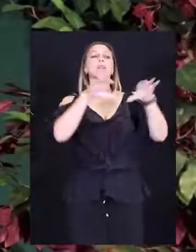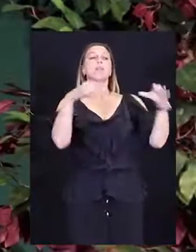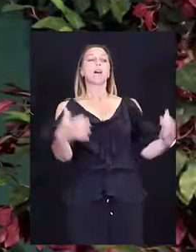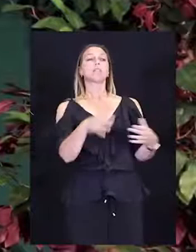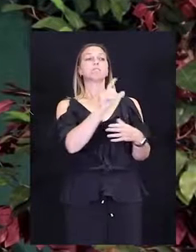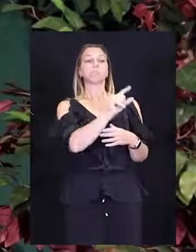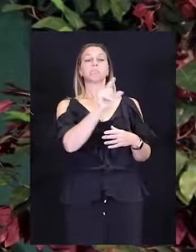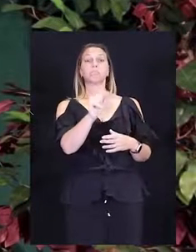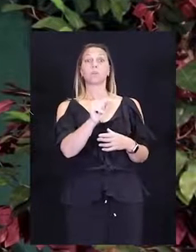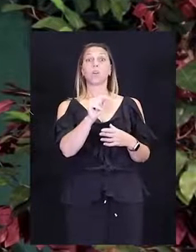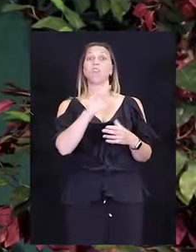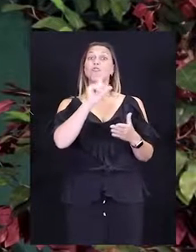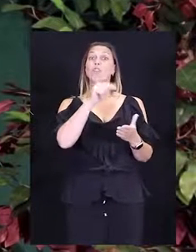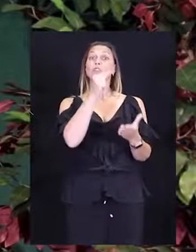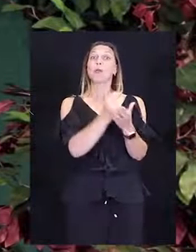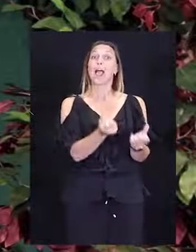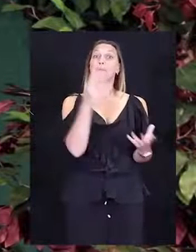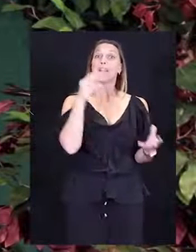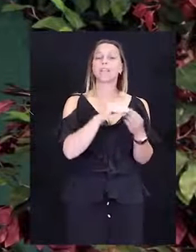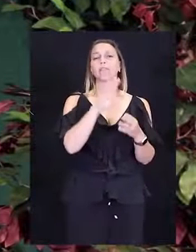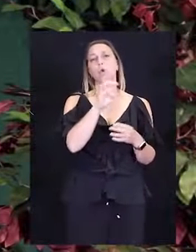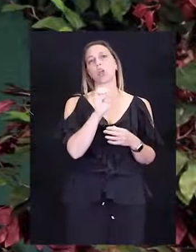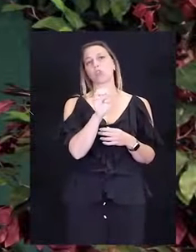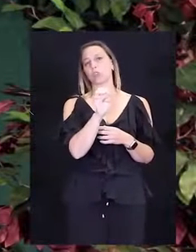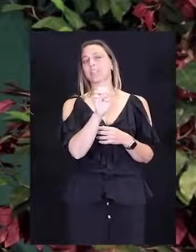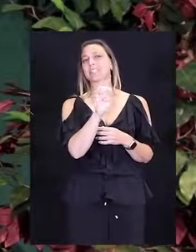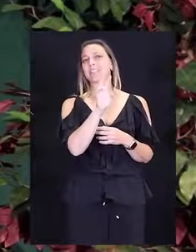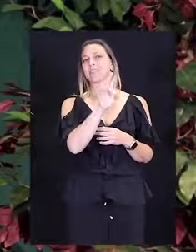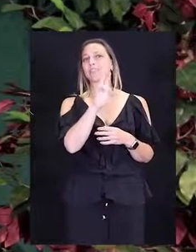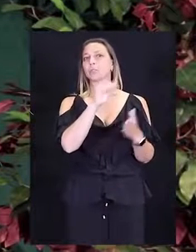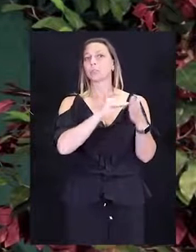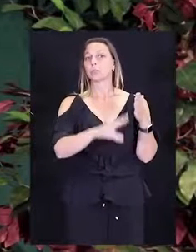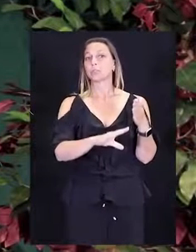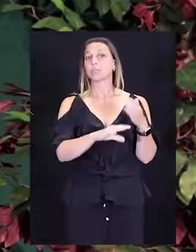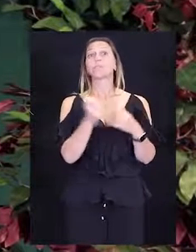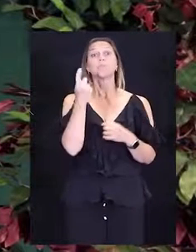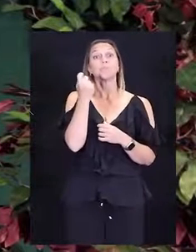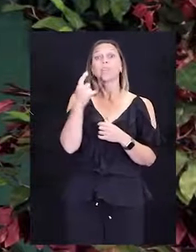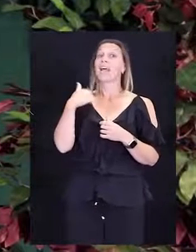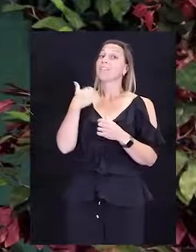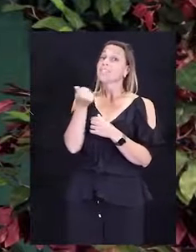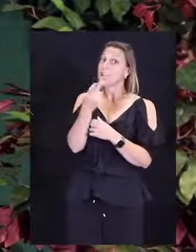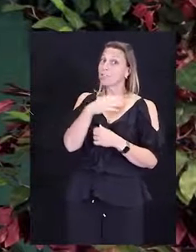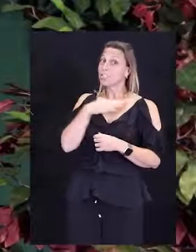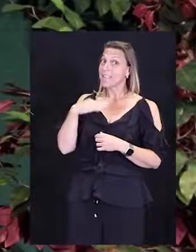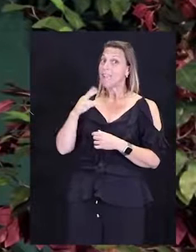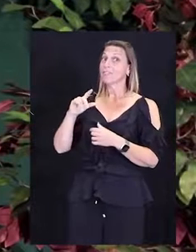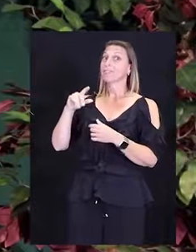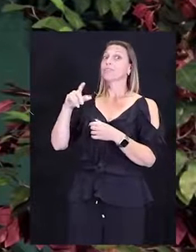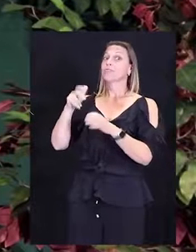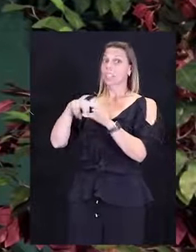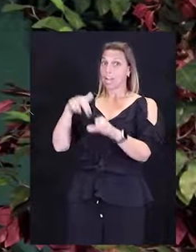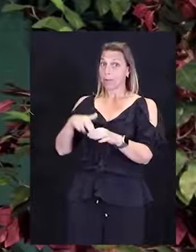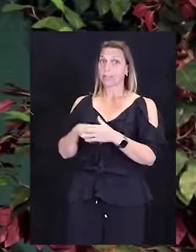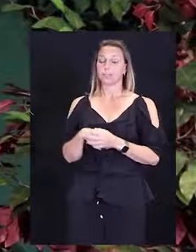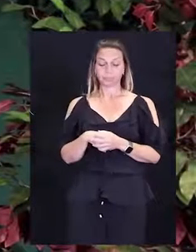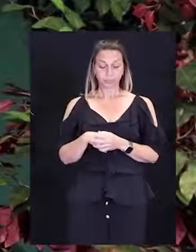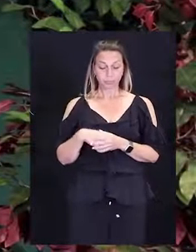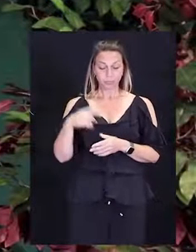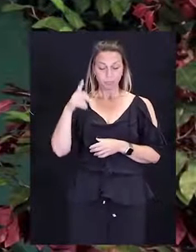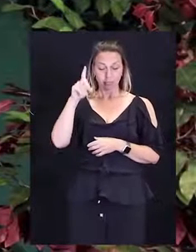is graduating 437 students, 12 staff members are also retiring from CD. Mrs. Darlene